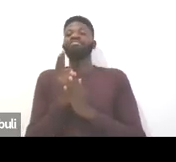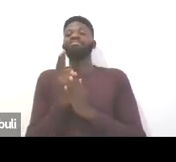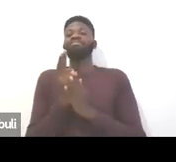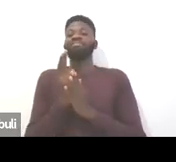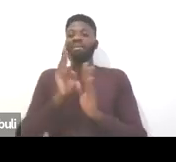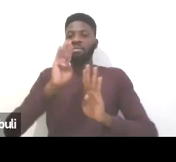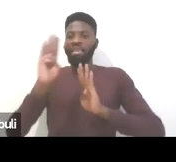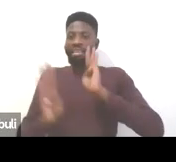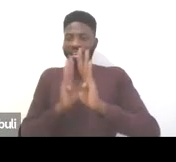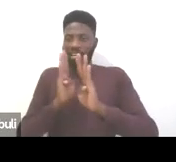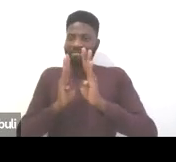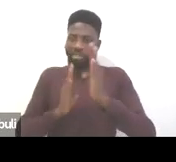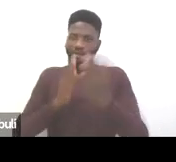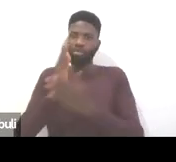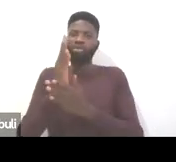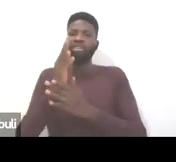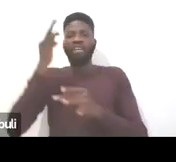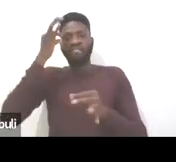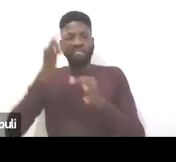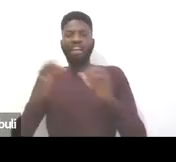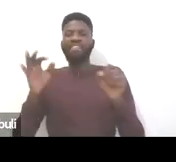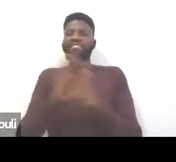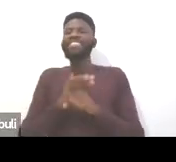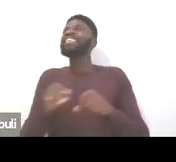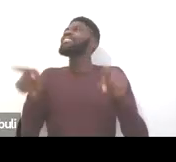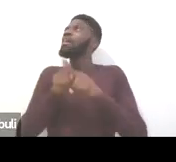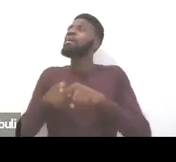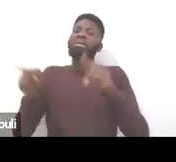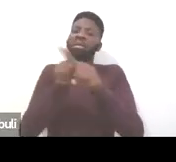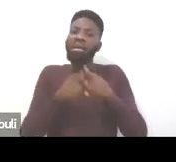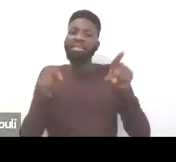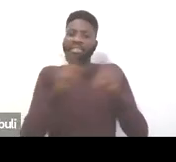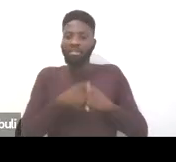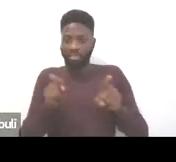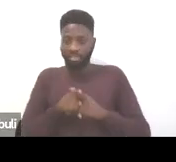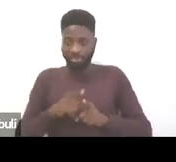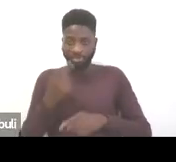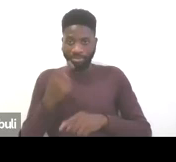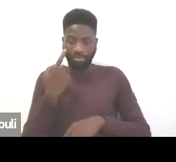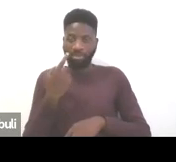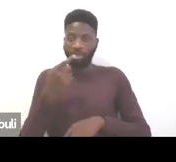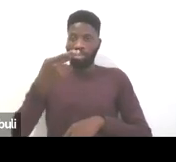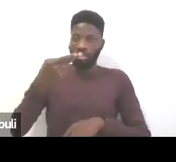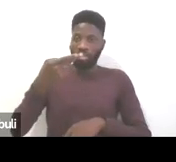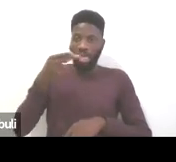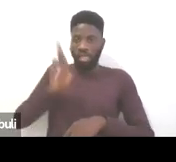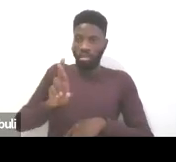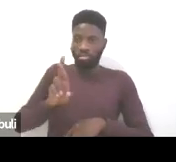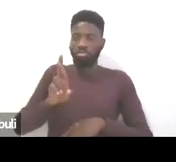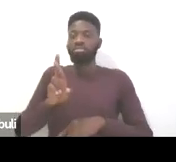have become so common in that the employer or the recruiter or the HR, the person who's looking at